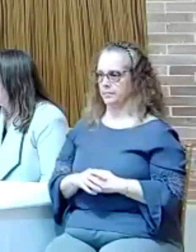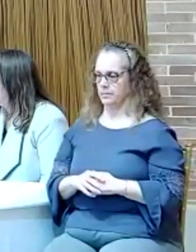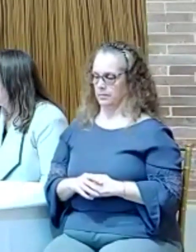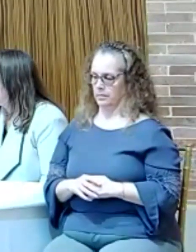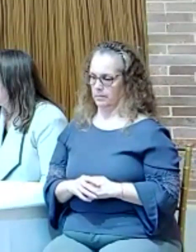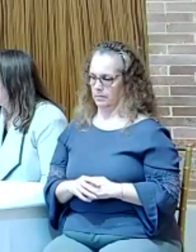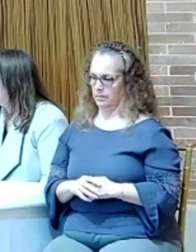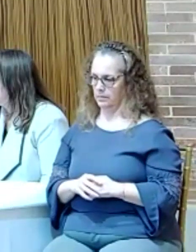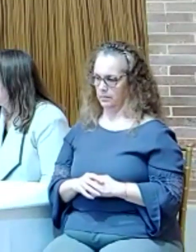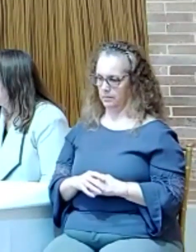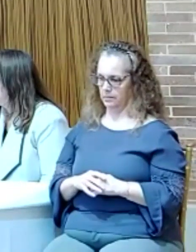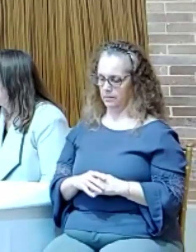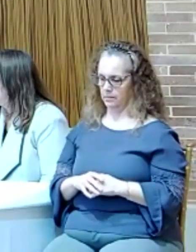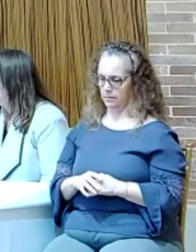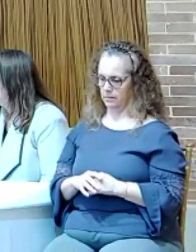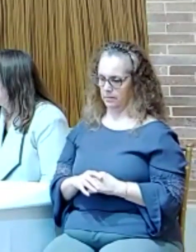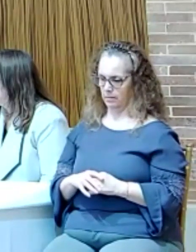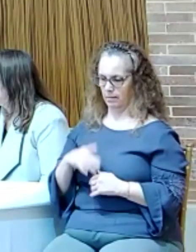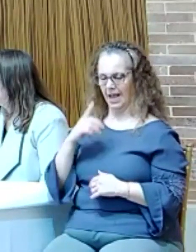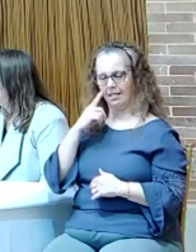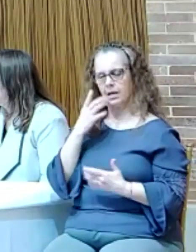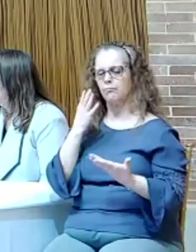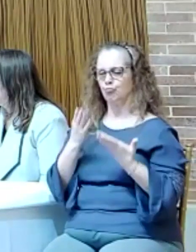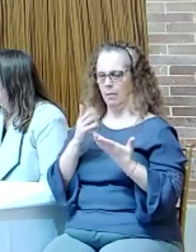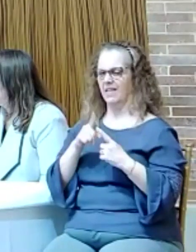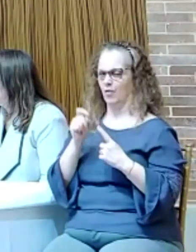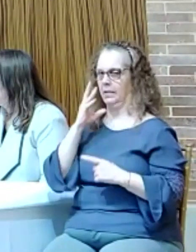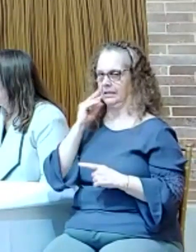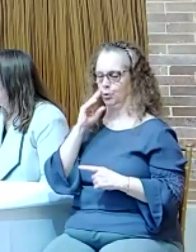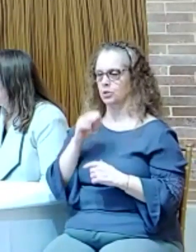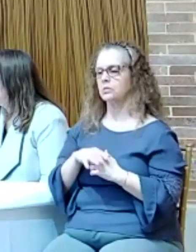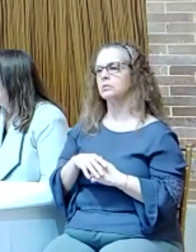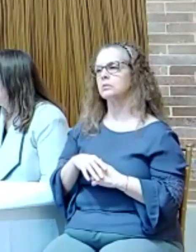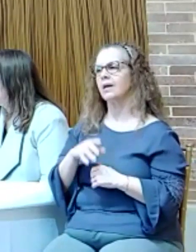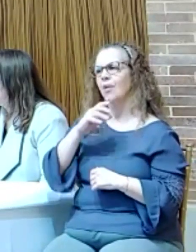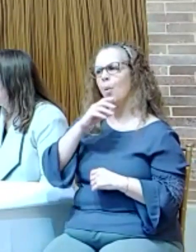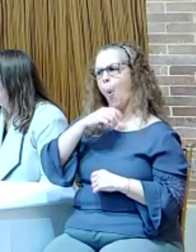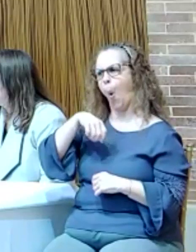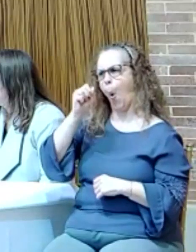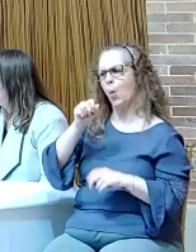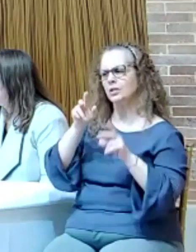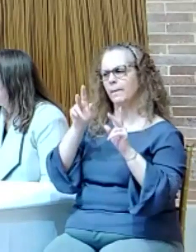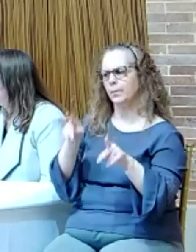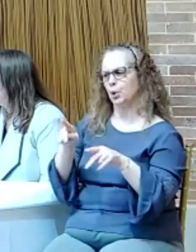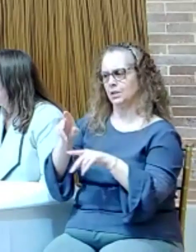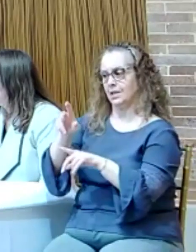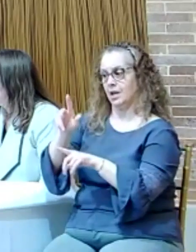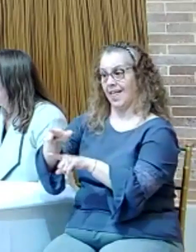think from probably an actual conversation is an elderly retired landlord